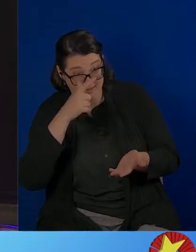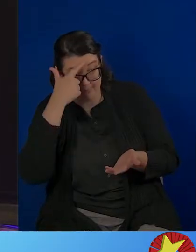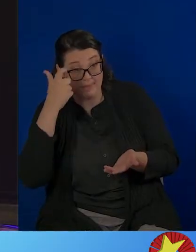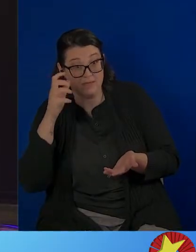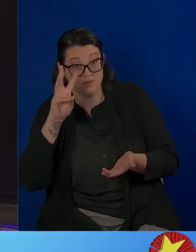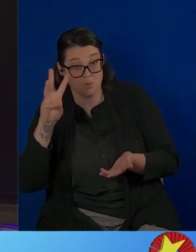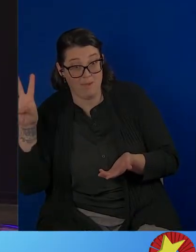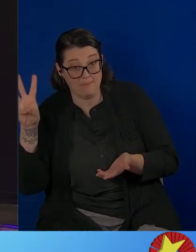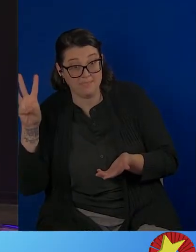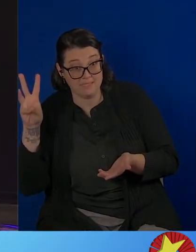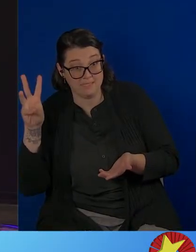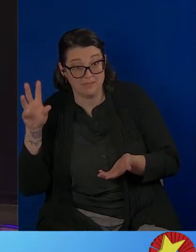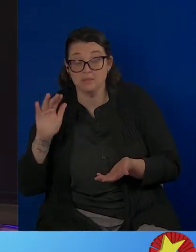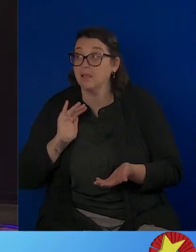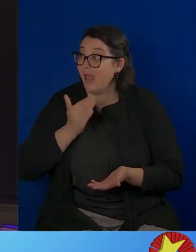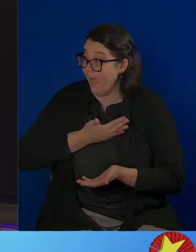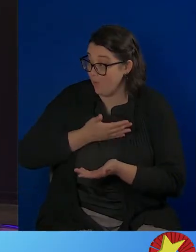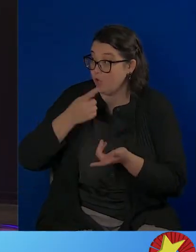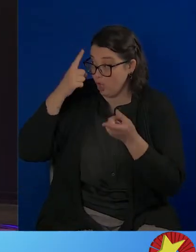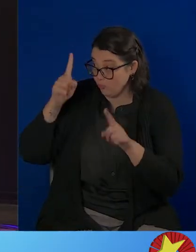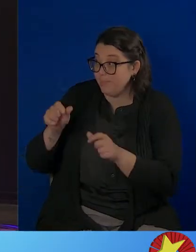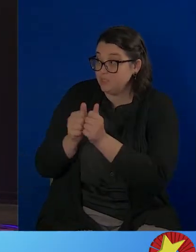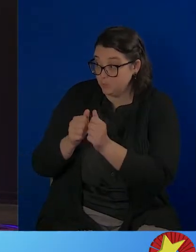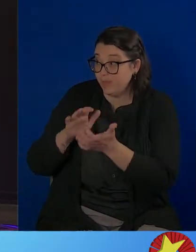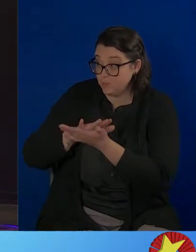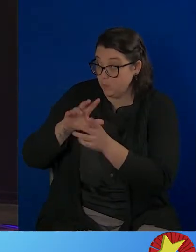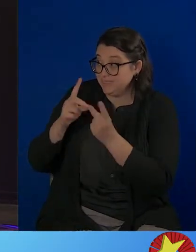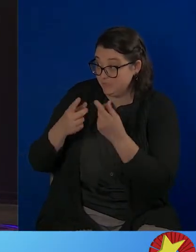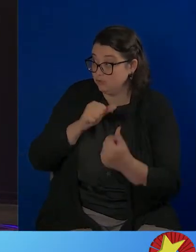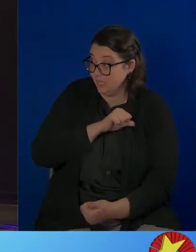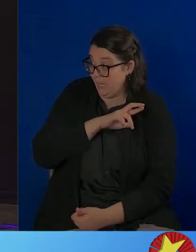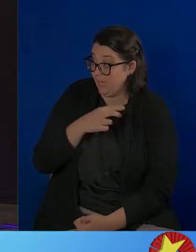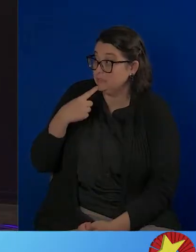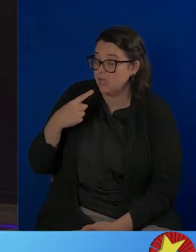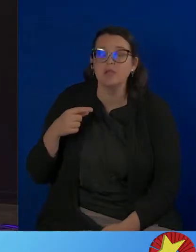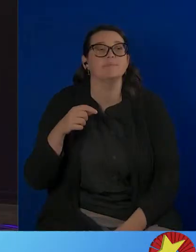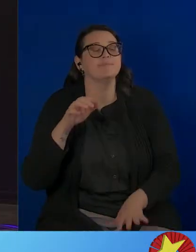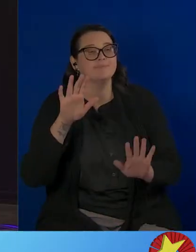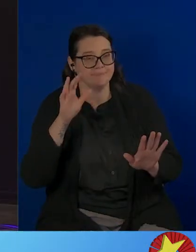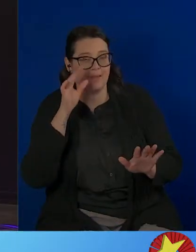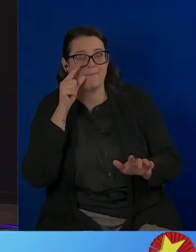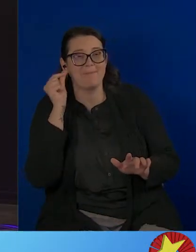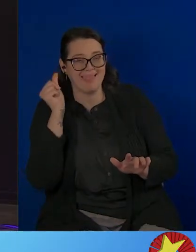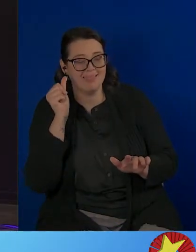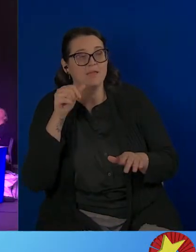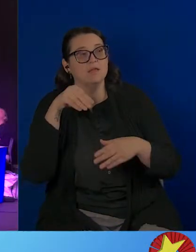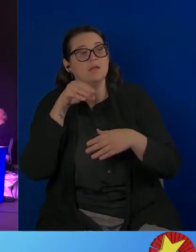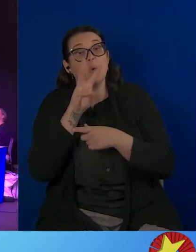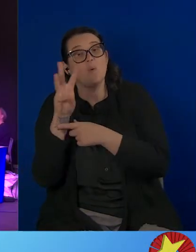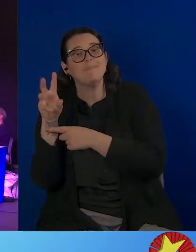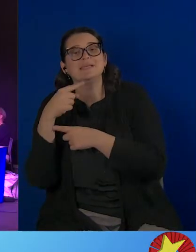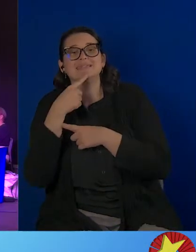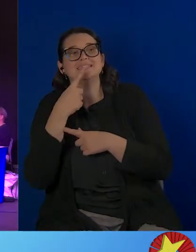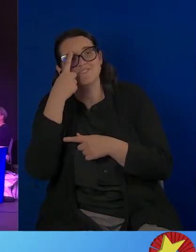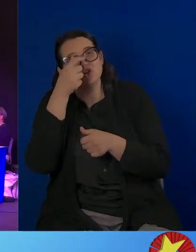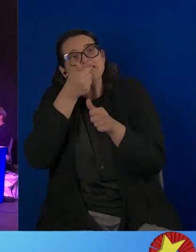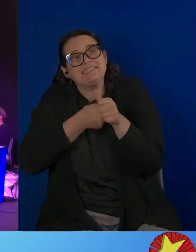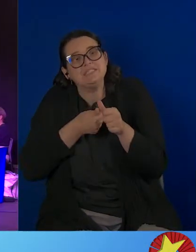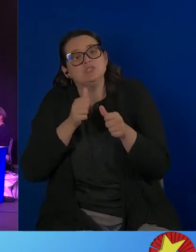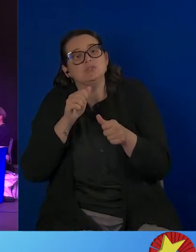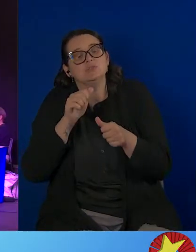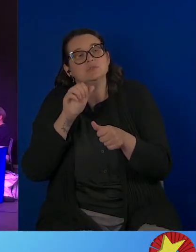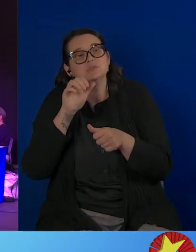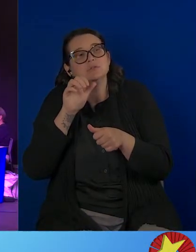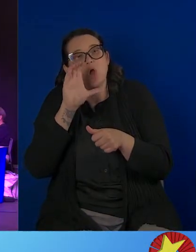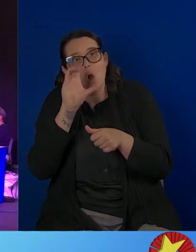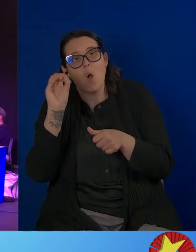School it shows. district, our agreements with them, yes. Okay. In the website it says for each co-op there are districts